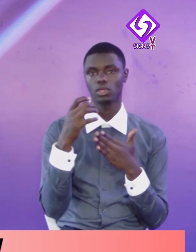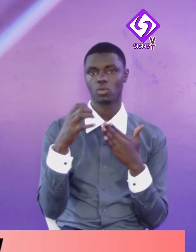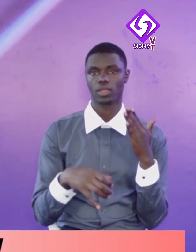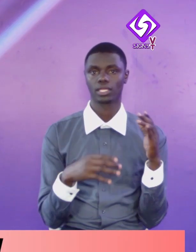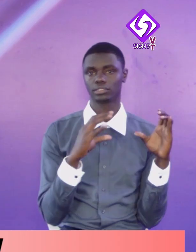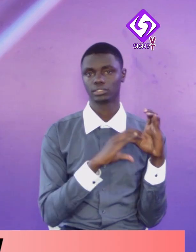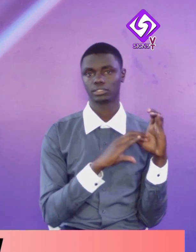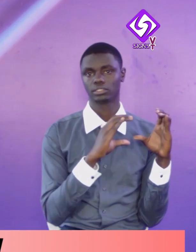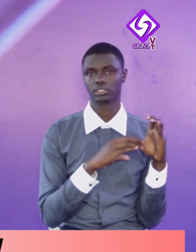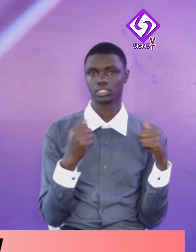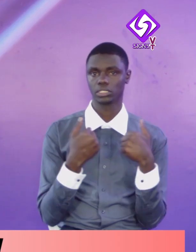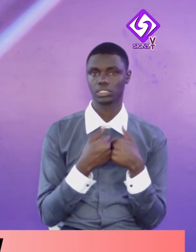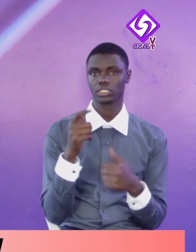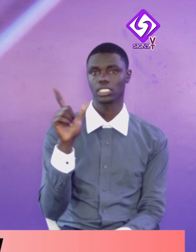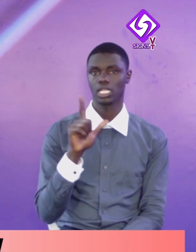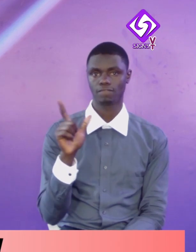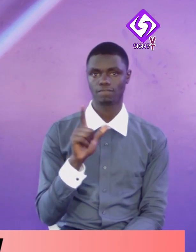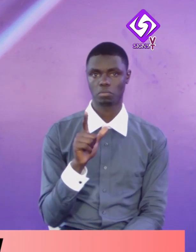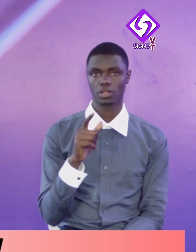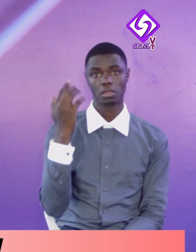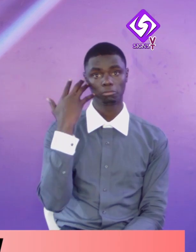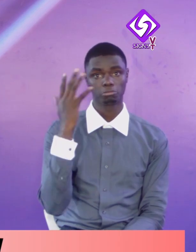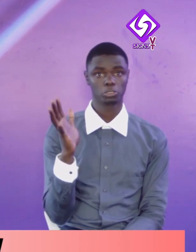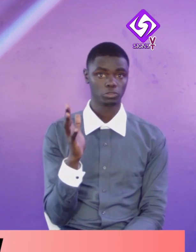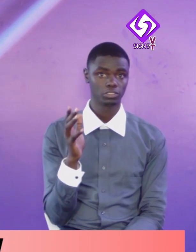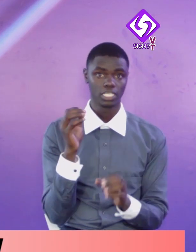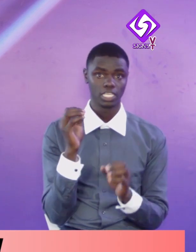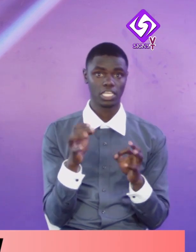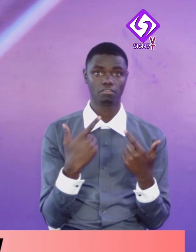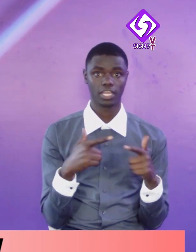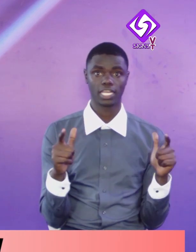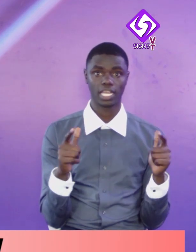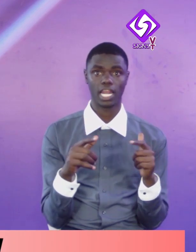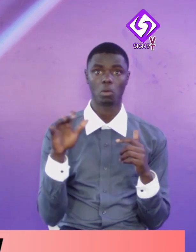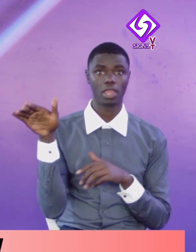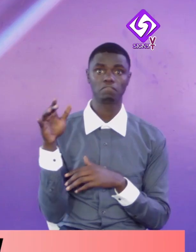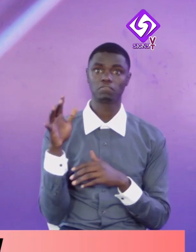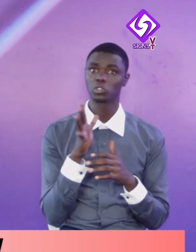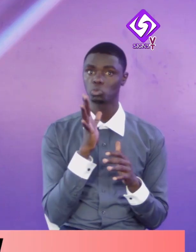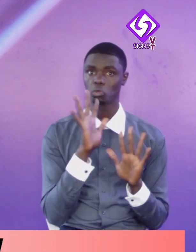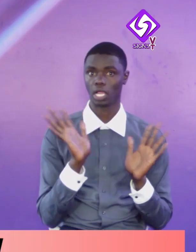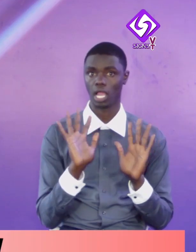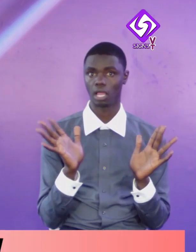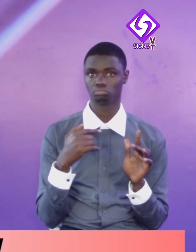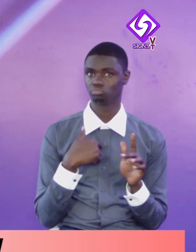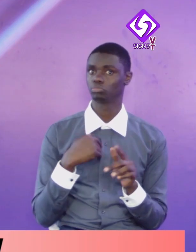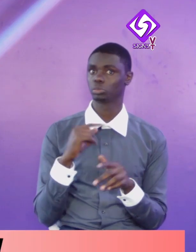Chelsea versus Liverpool. I don't know if I can allow this guy to talk, but let me talk